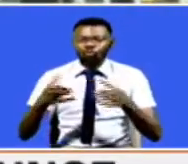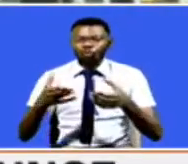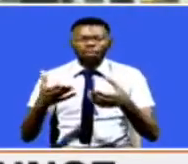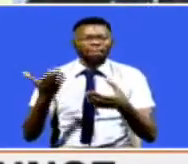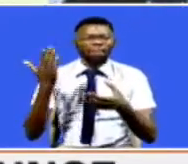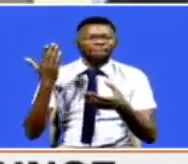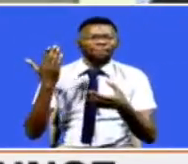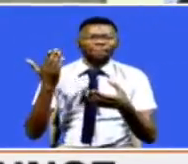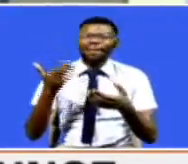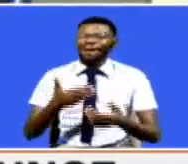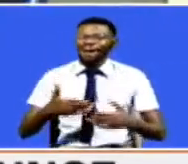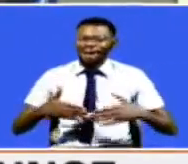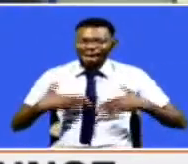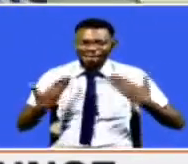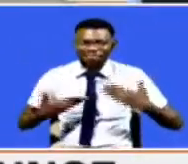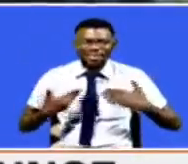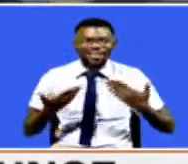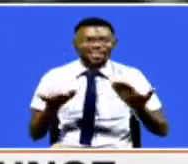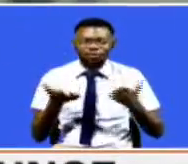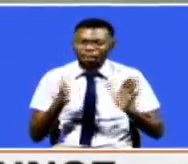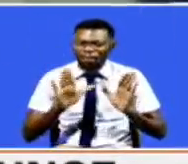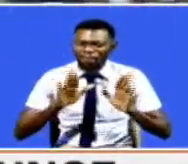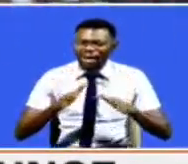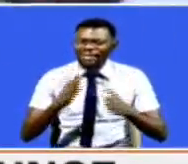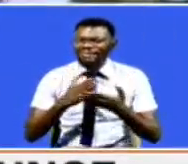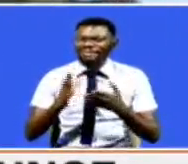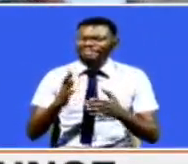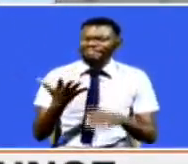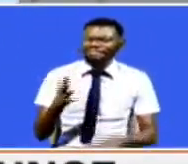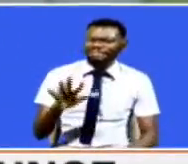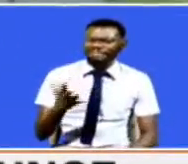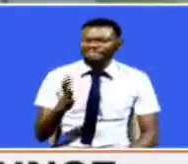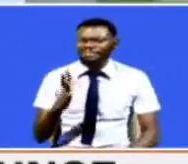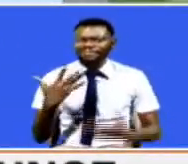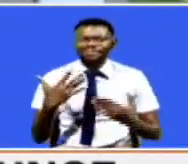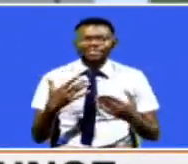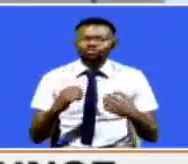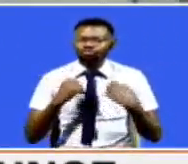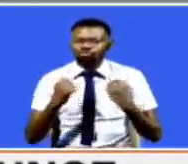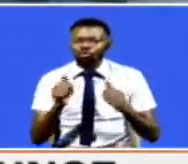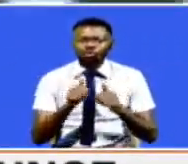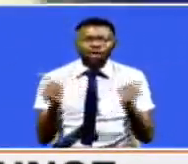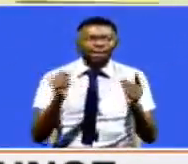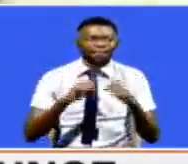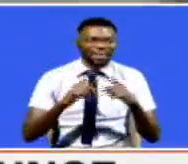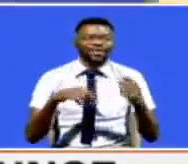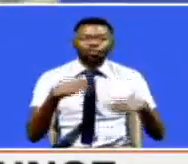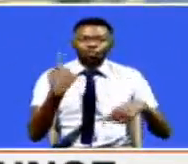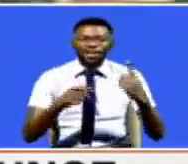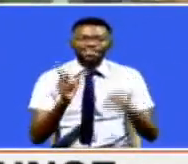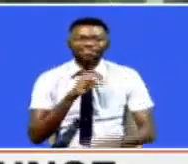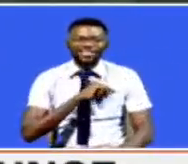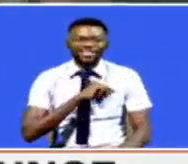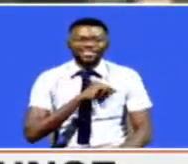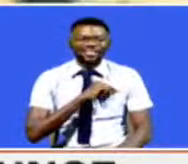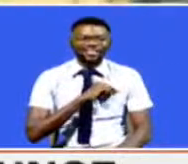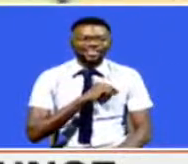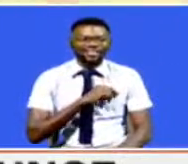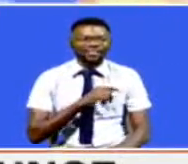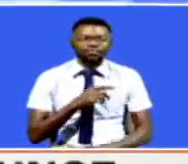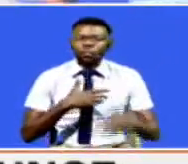Players are here fully fit, some are unfit, but at the end of the day it's all about having fun. It brings us all together. It doesn't matter which